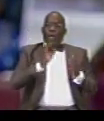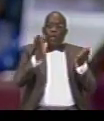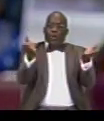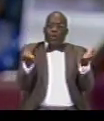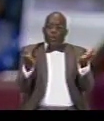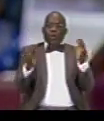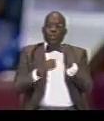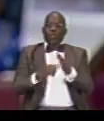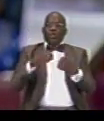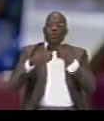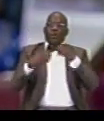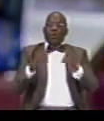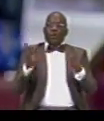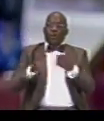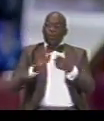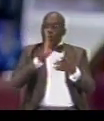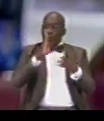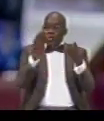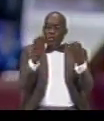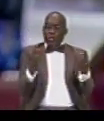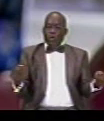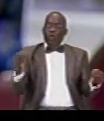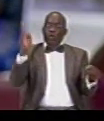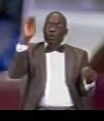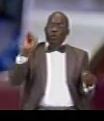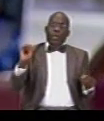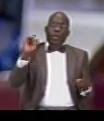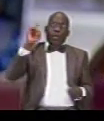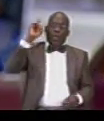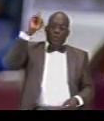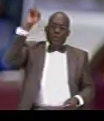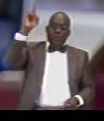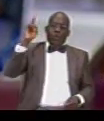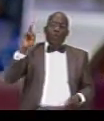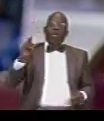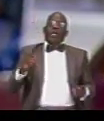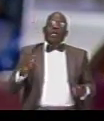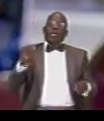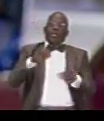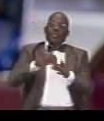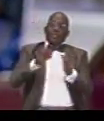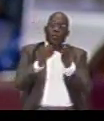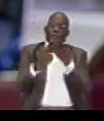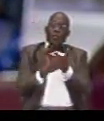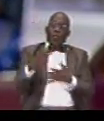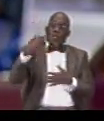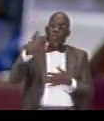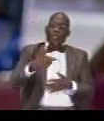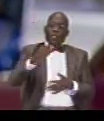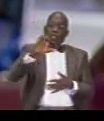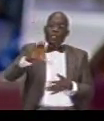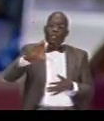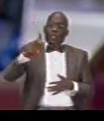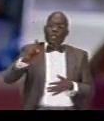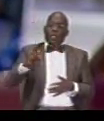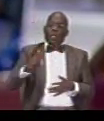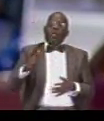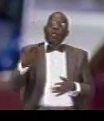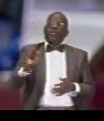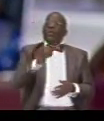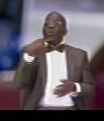by him. Now, during September GCK, our Father in the Lord said that the theme of the program was